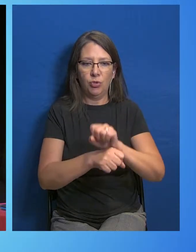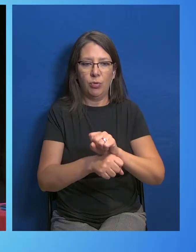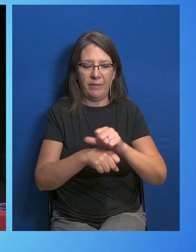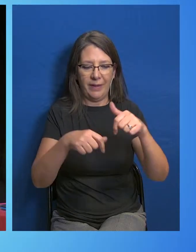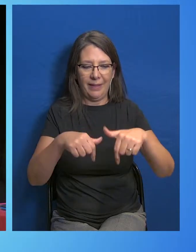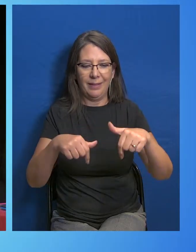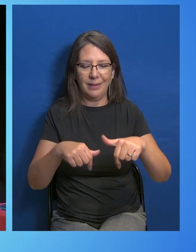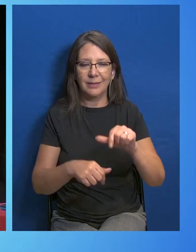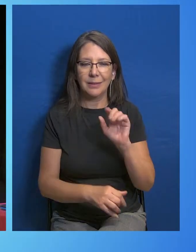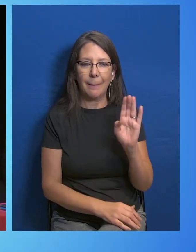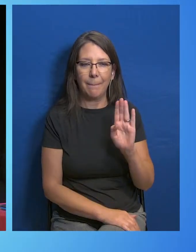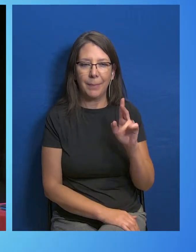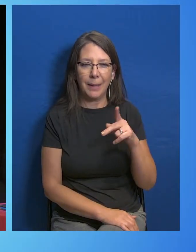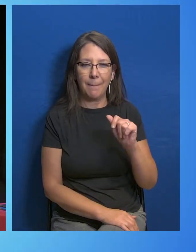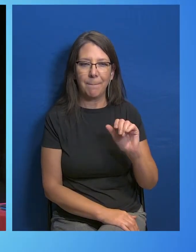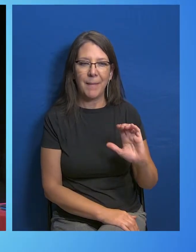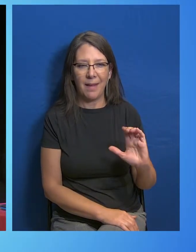now.